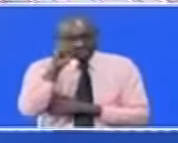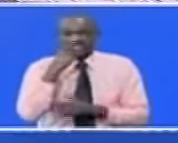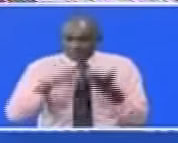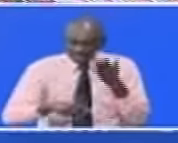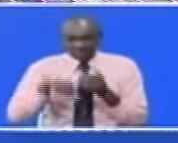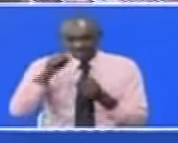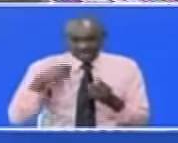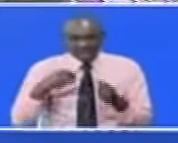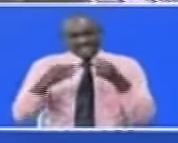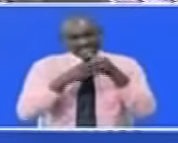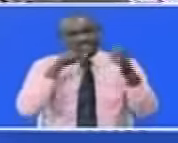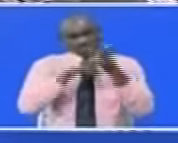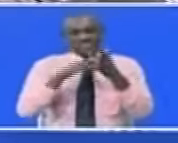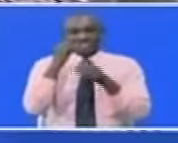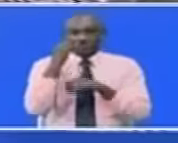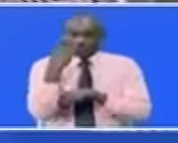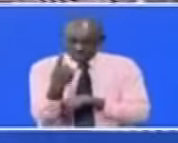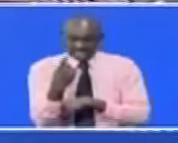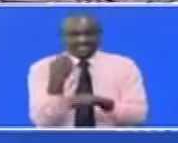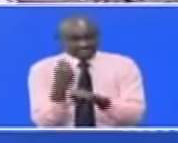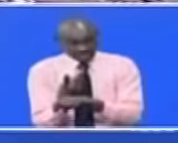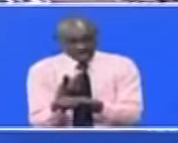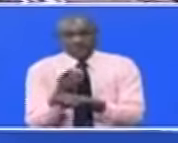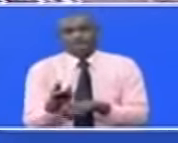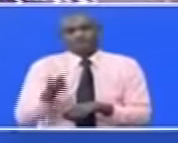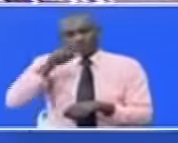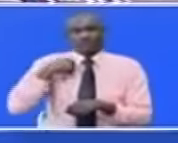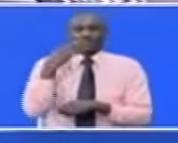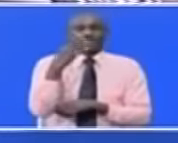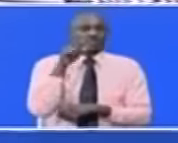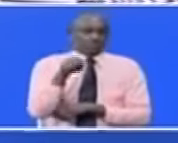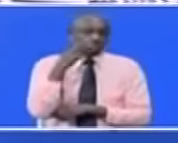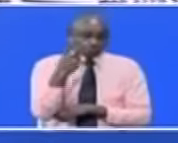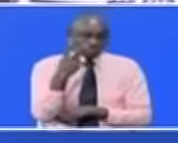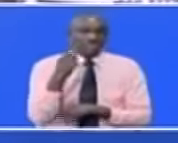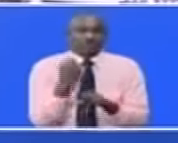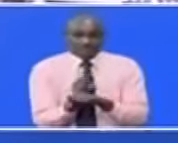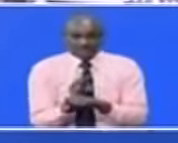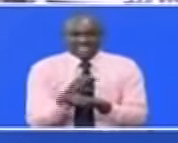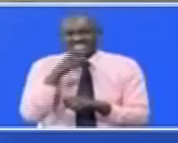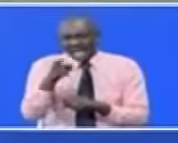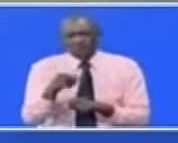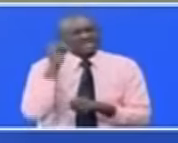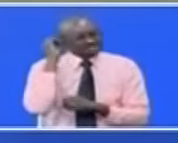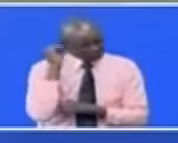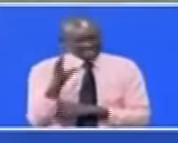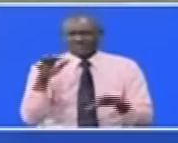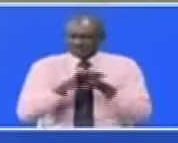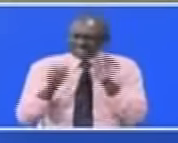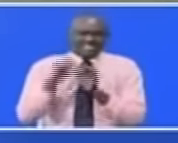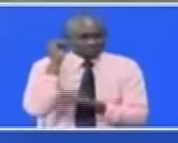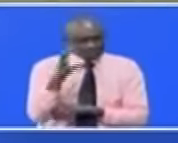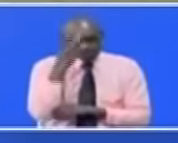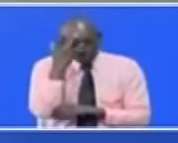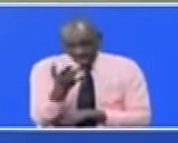at 8.01% in December, up from 7.32% in November. The high cost of living was driven by